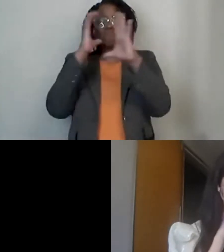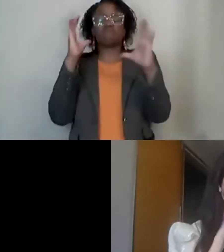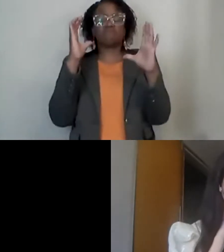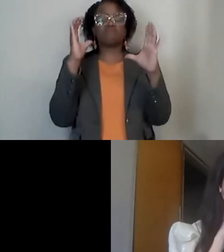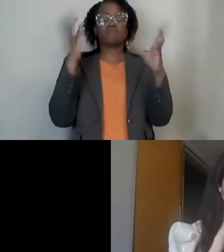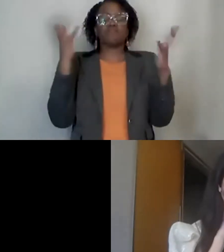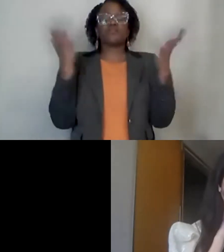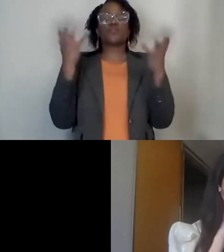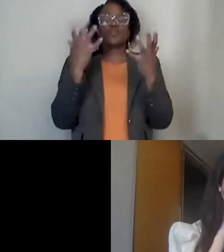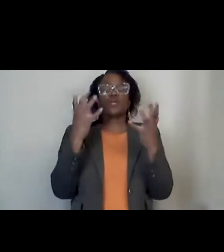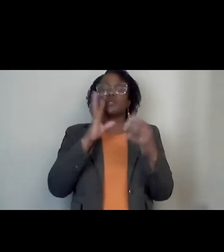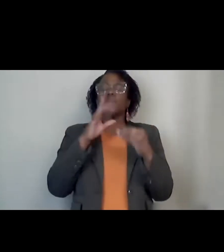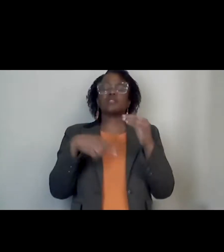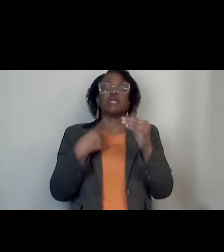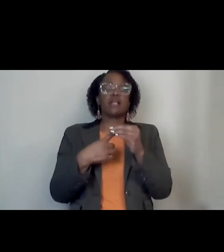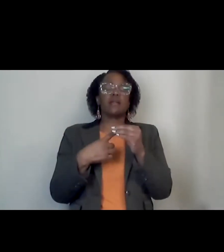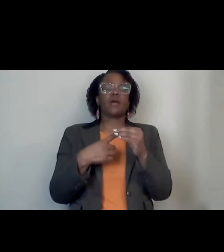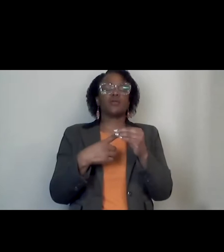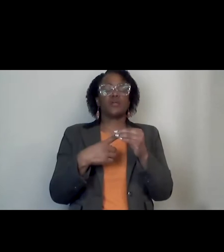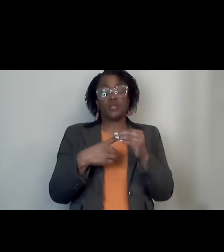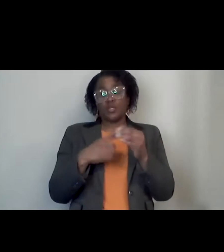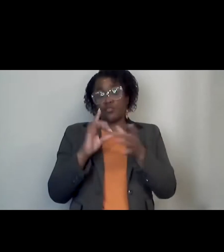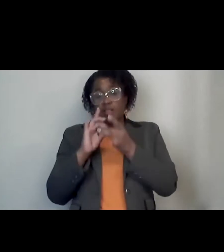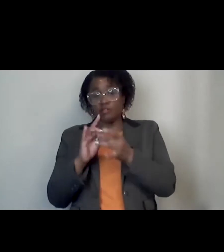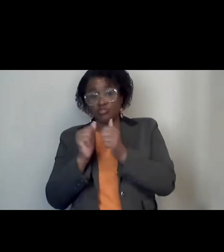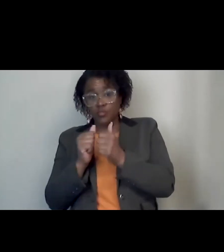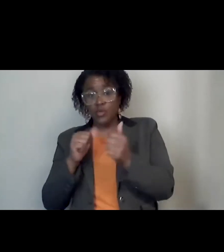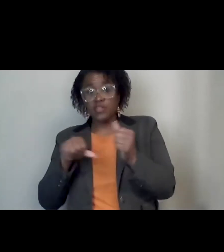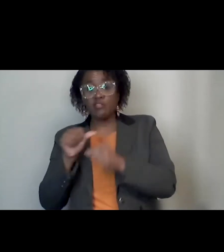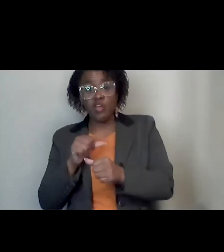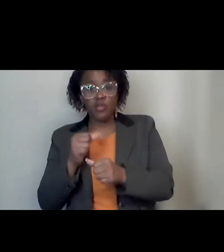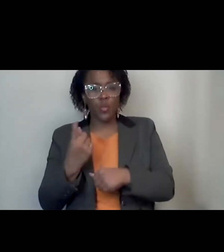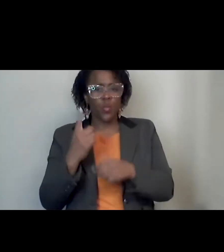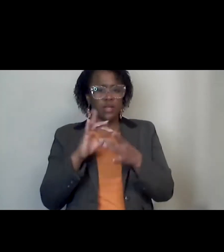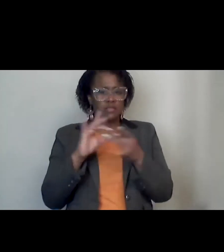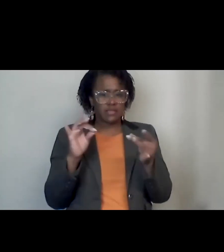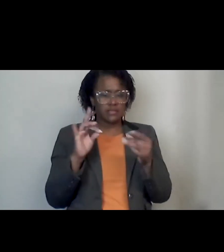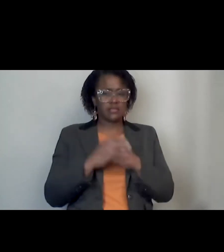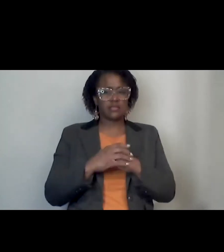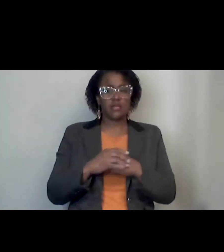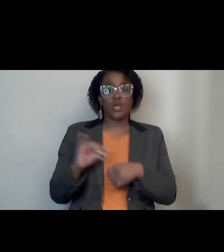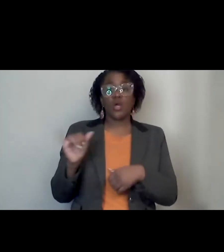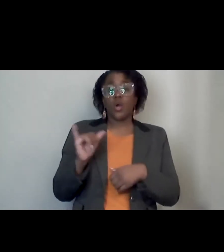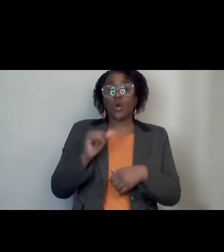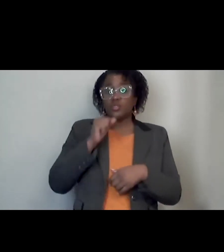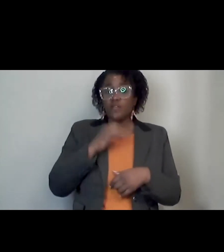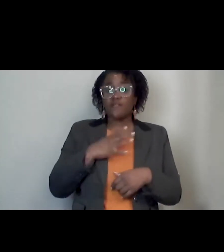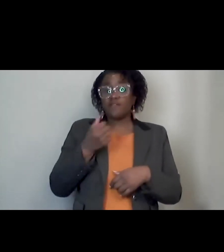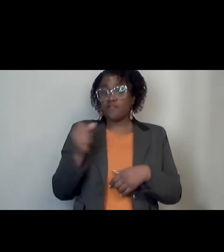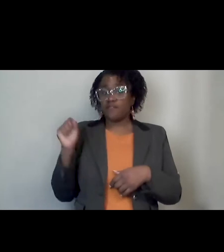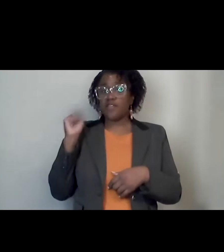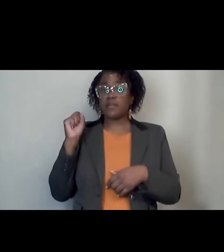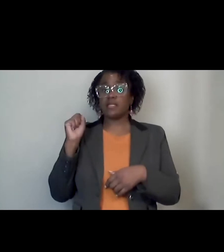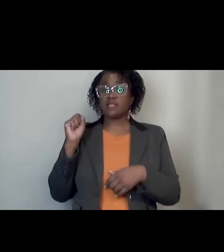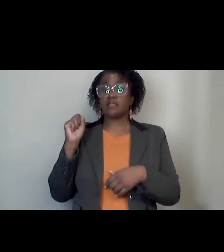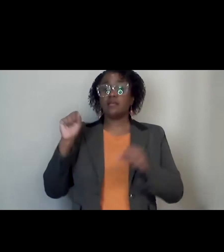we talked a lot about right relationships with each other. My one sentence is, Also, a feminist future to me and economy allows us